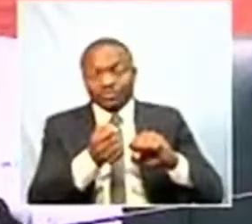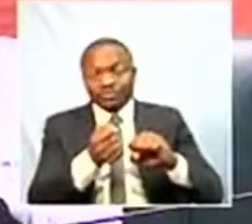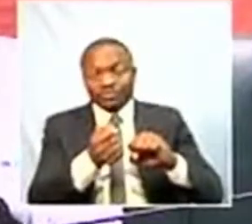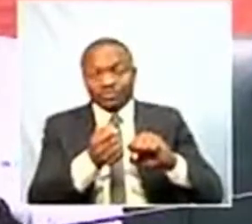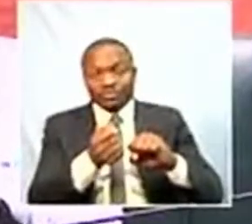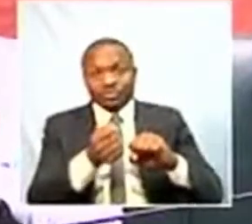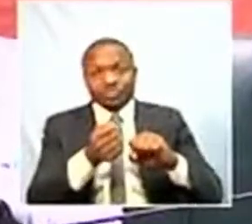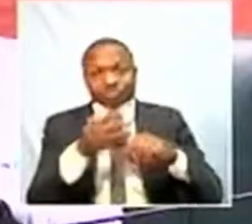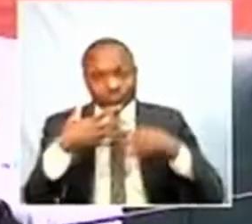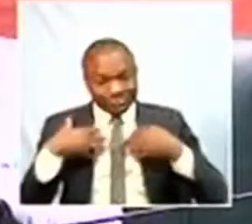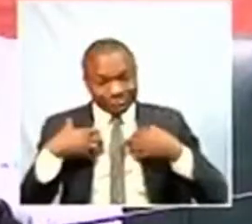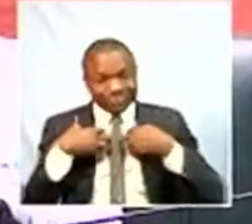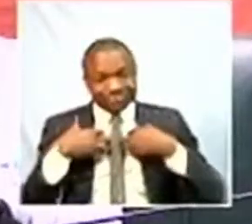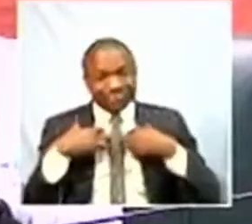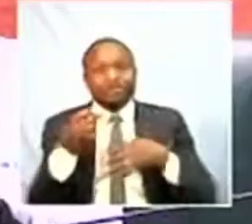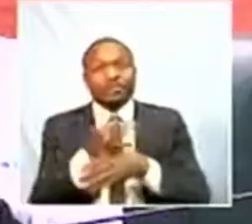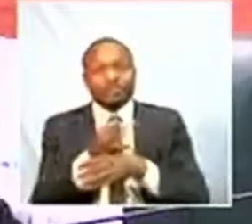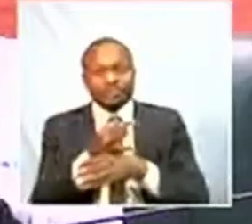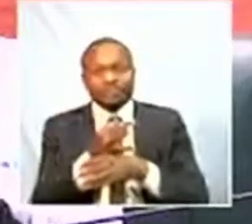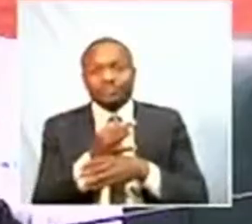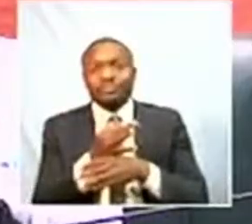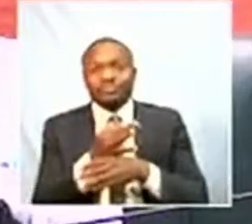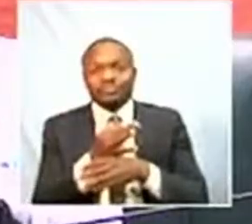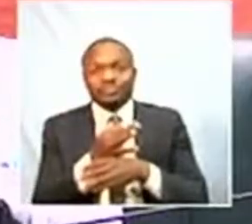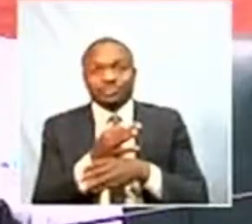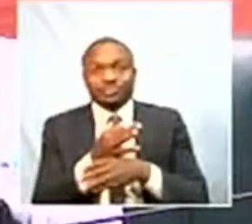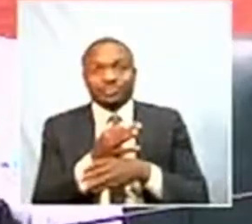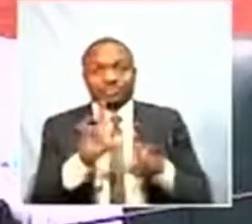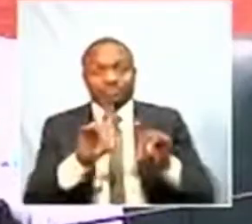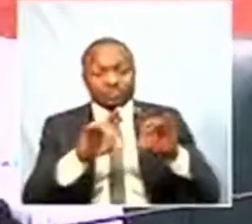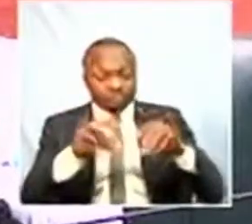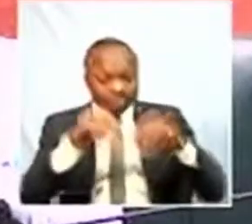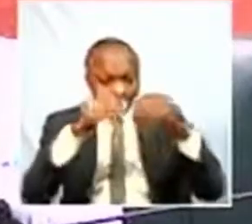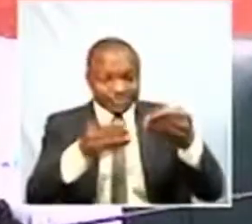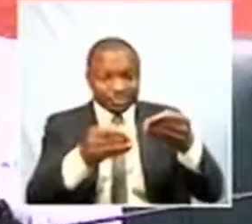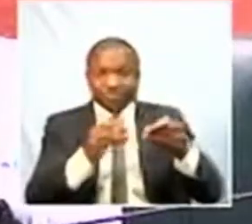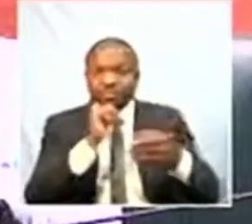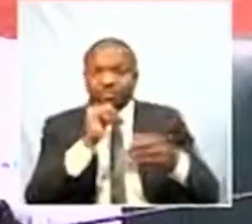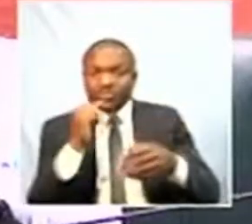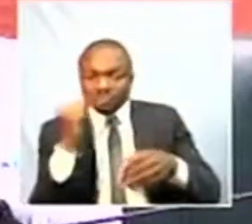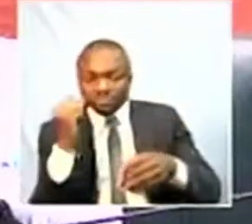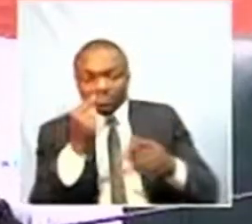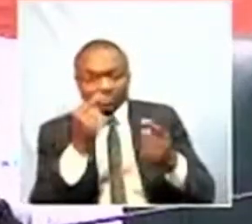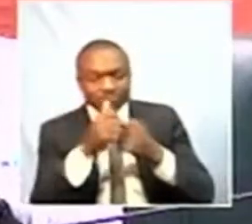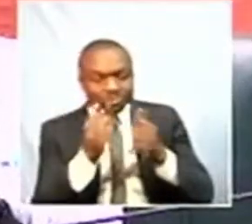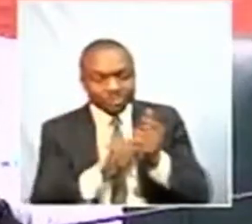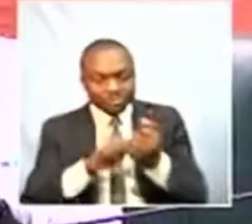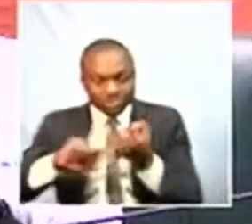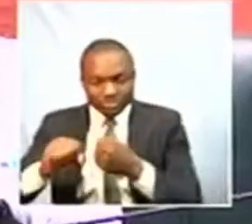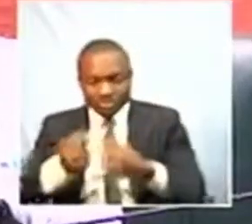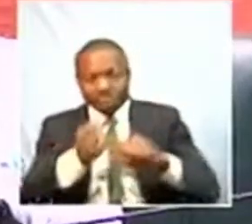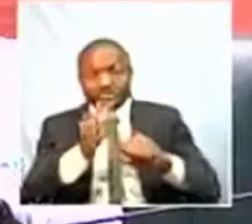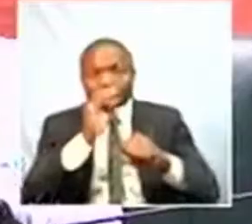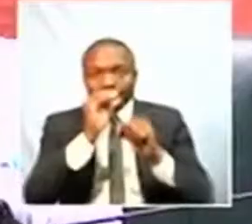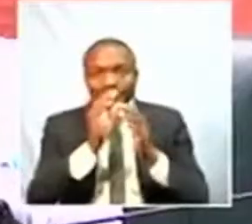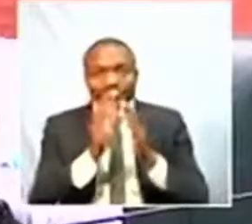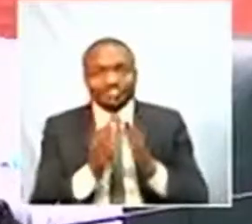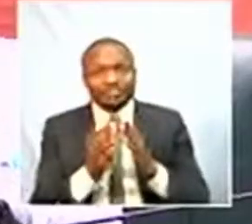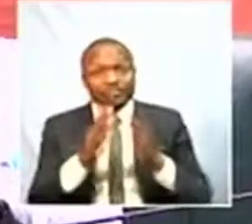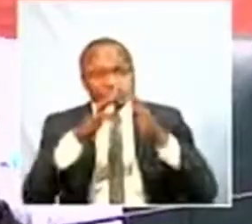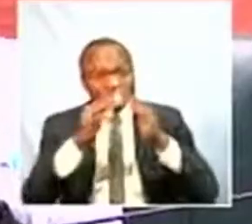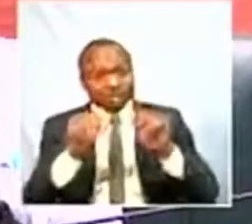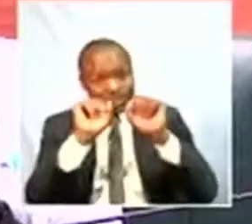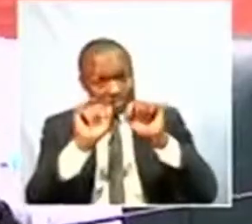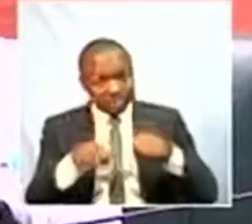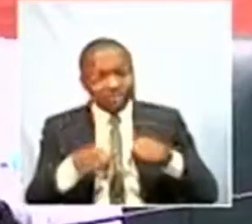species and the environment and the land that's given. Madam Speaker, not only talking about conservation, Madam Speaker, the House can